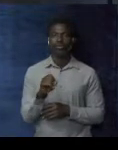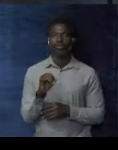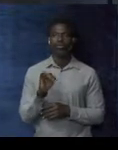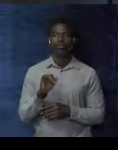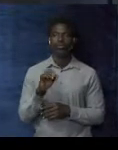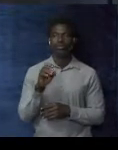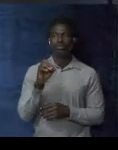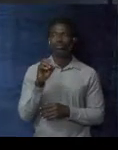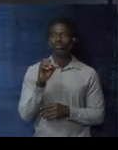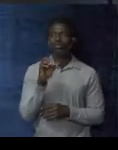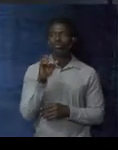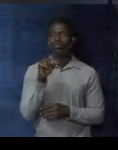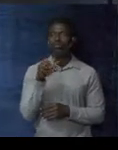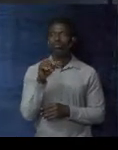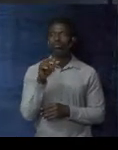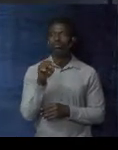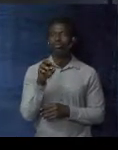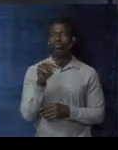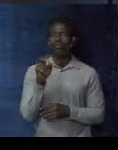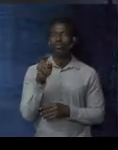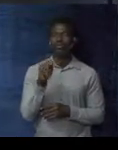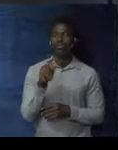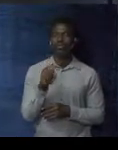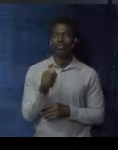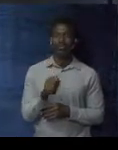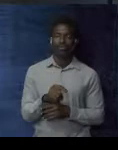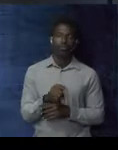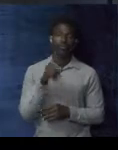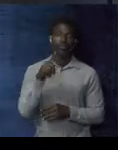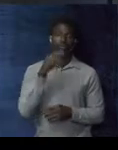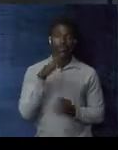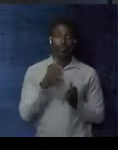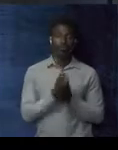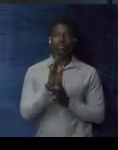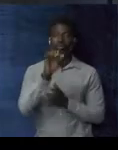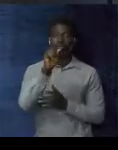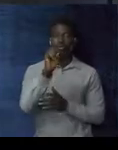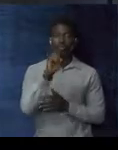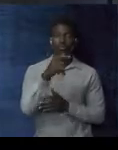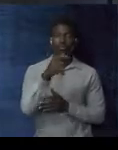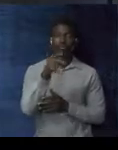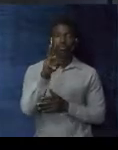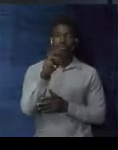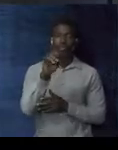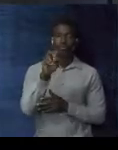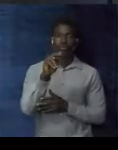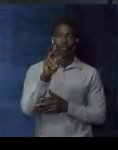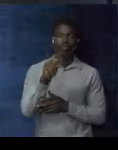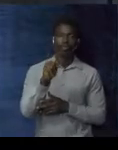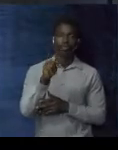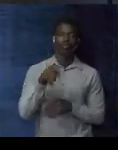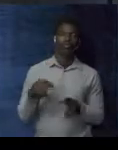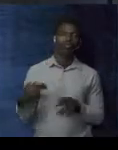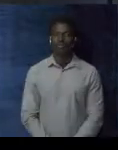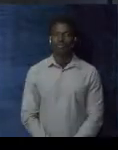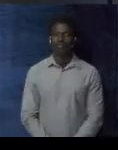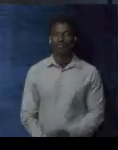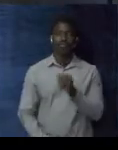right? Yeah, I heard you right. You said segment. You are correct. Good job, you.